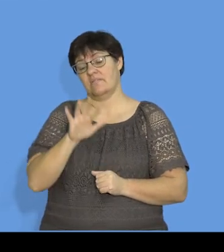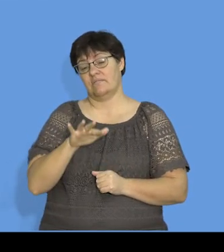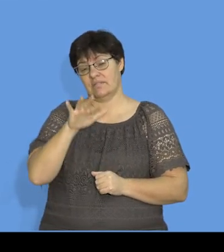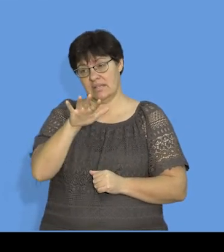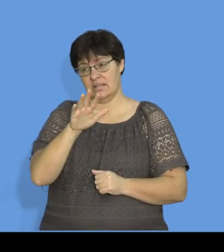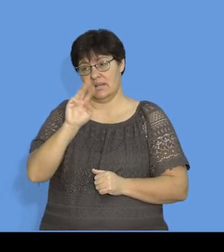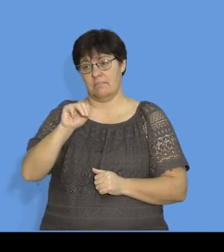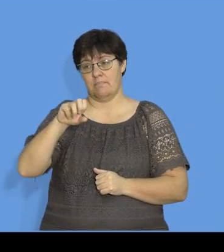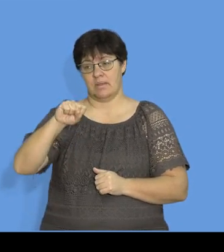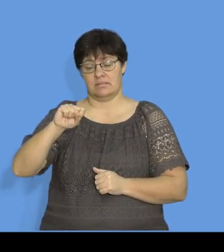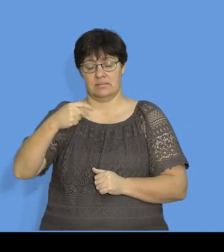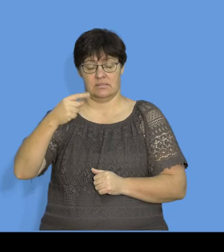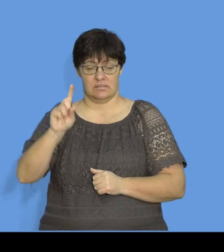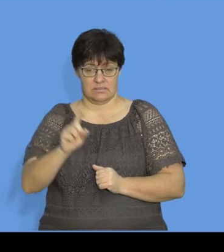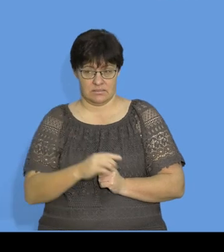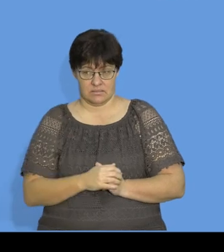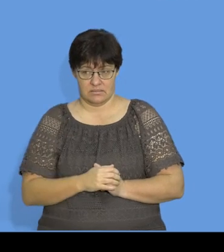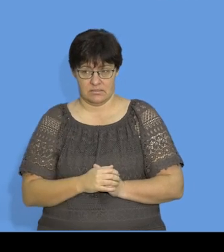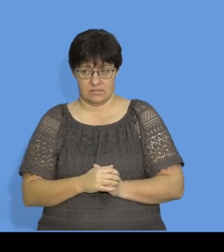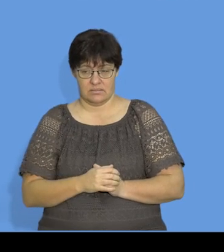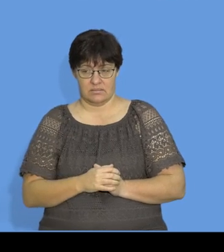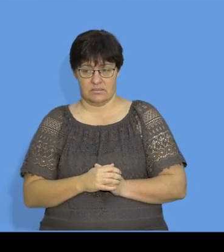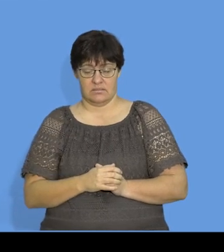is 15.